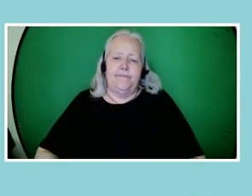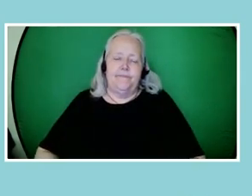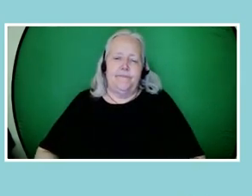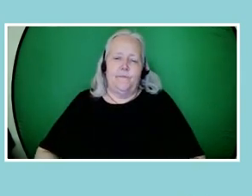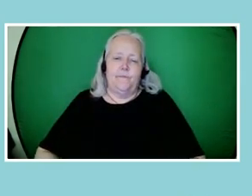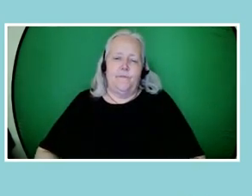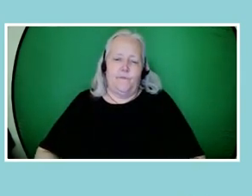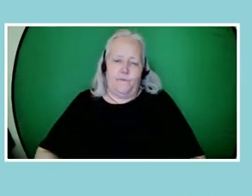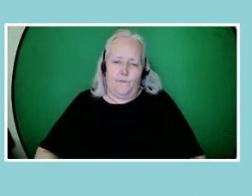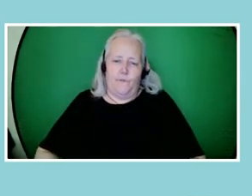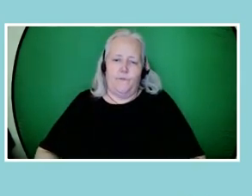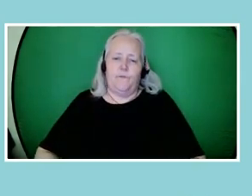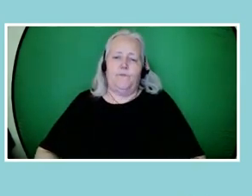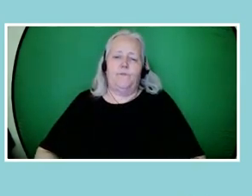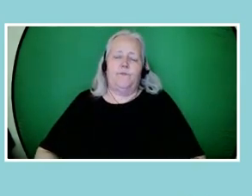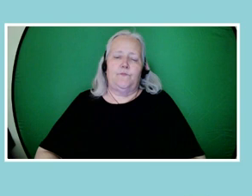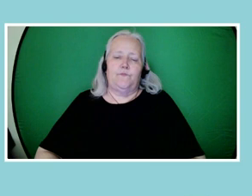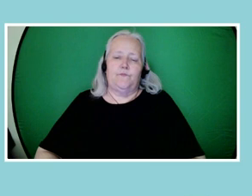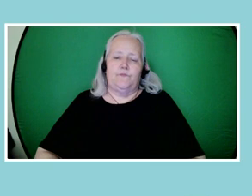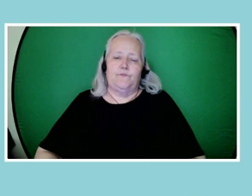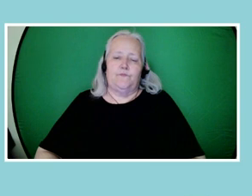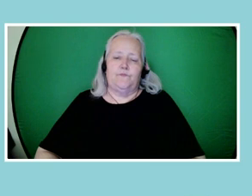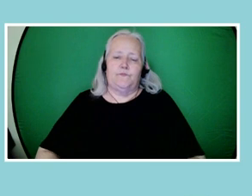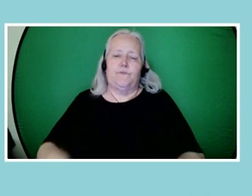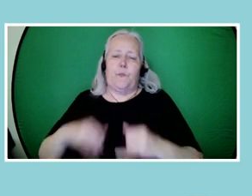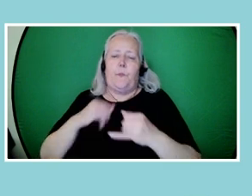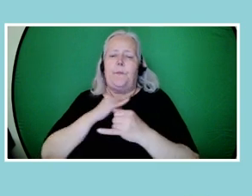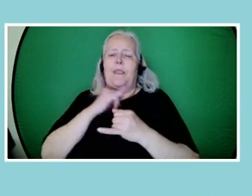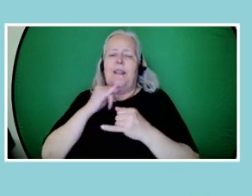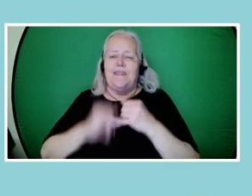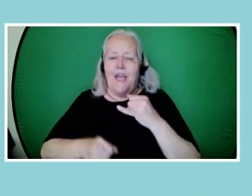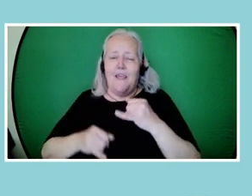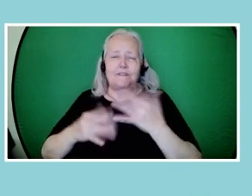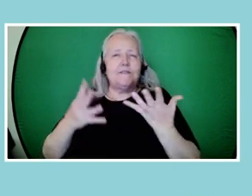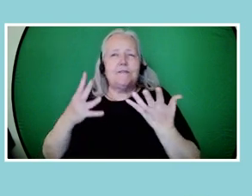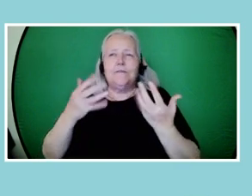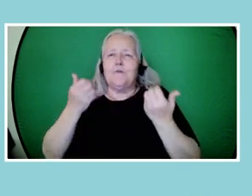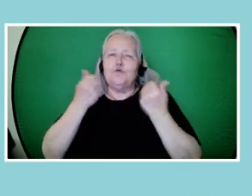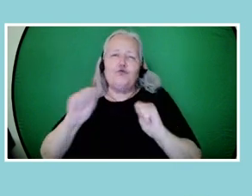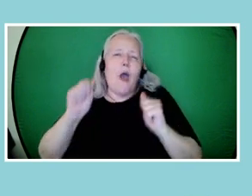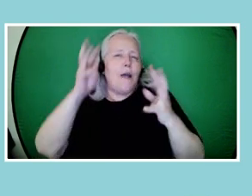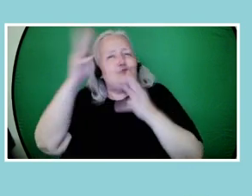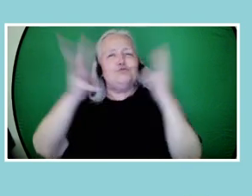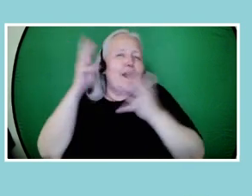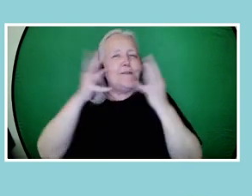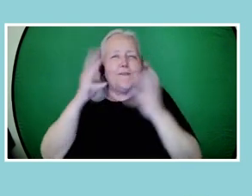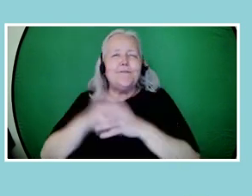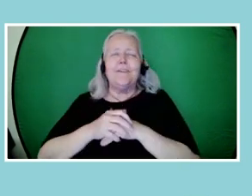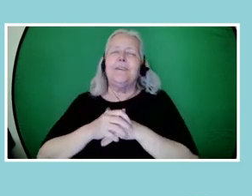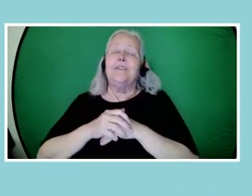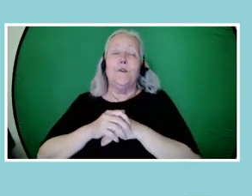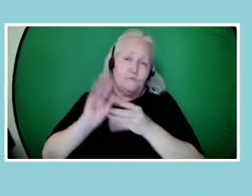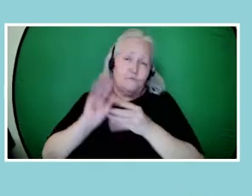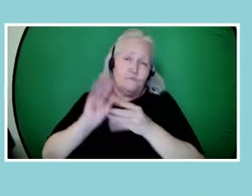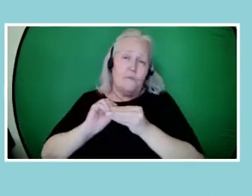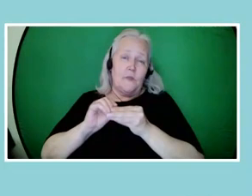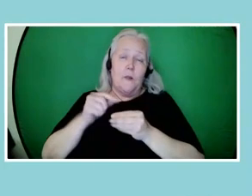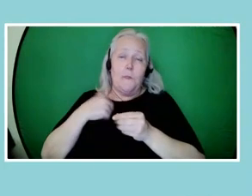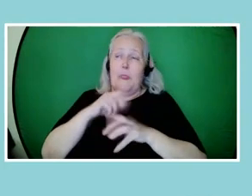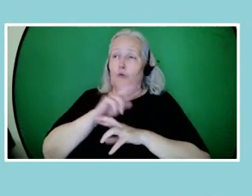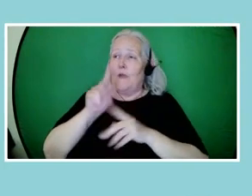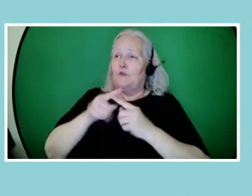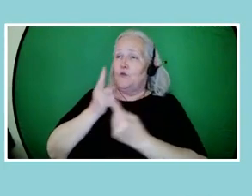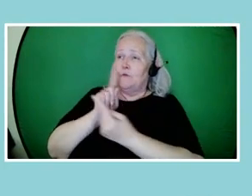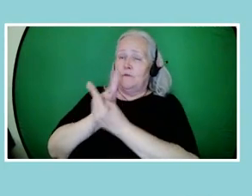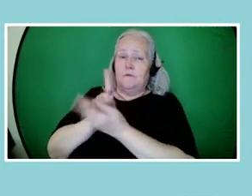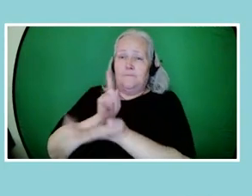And then lastly, get creative. You know, I can tell you from years of experience that of